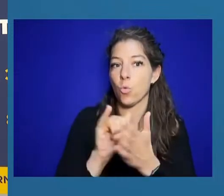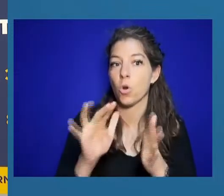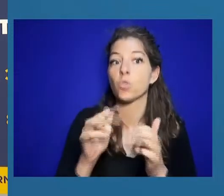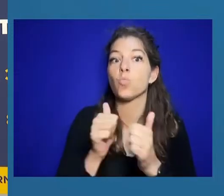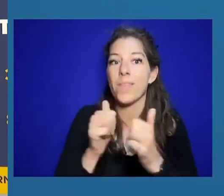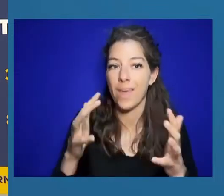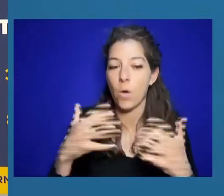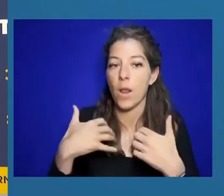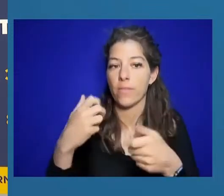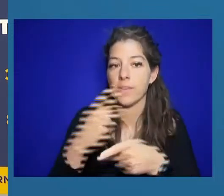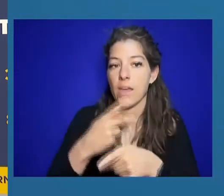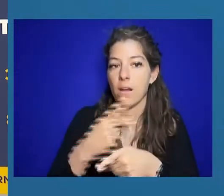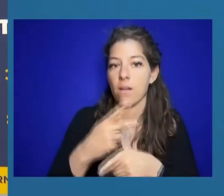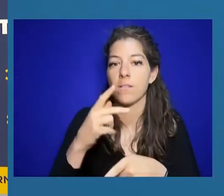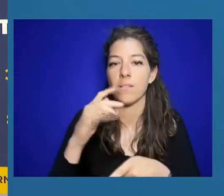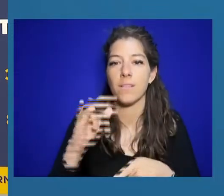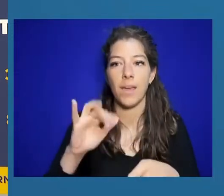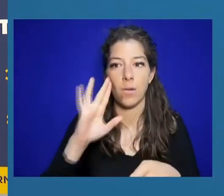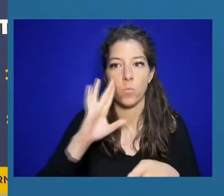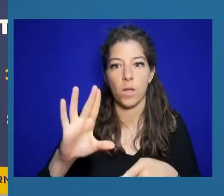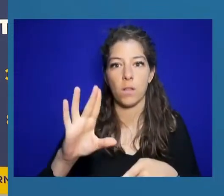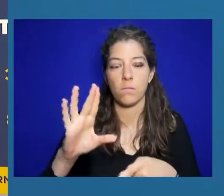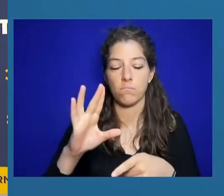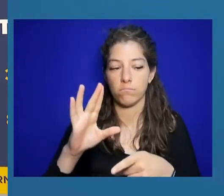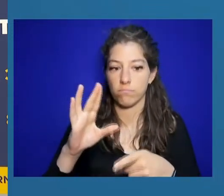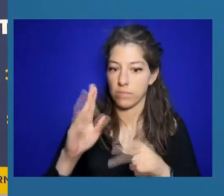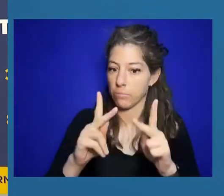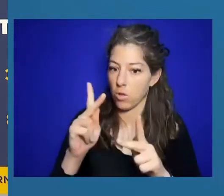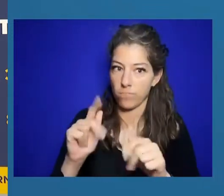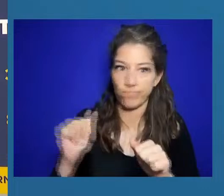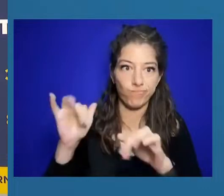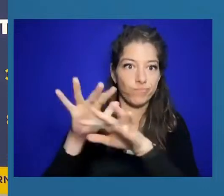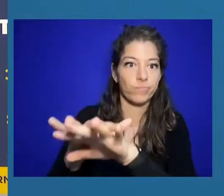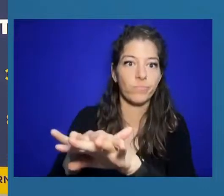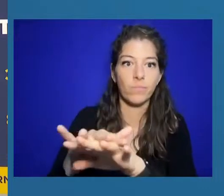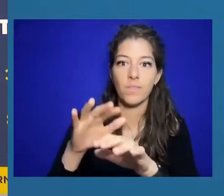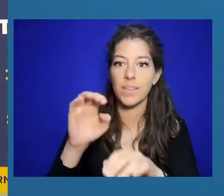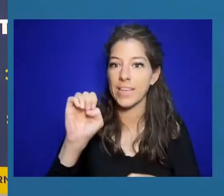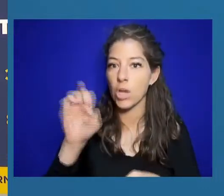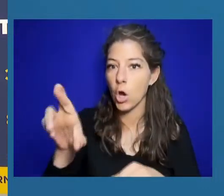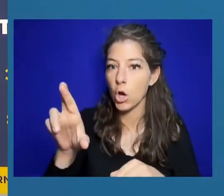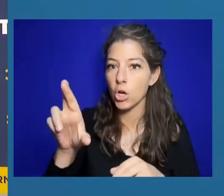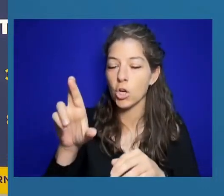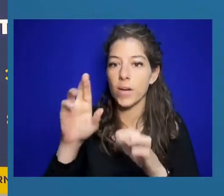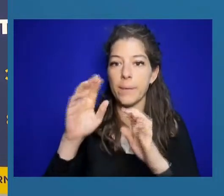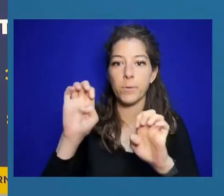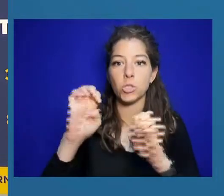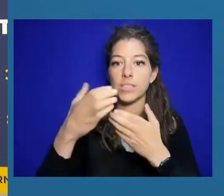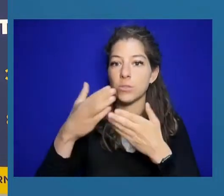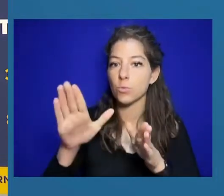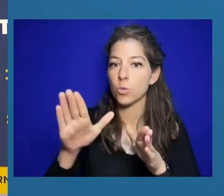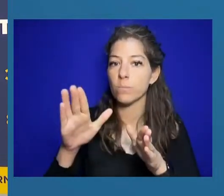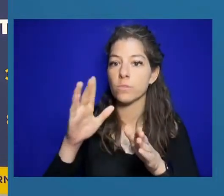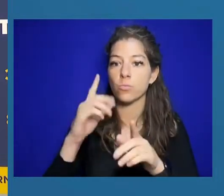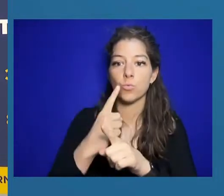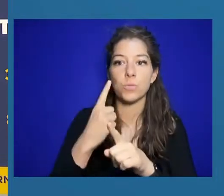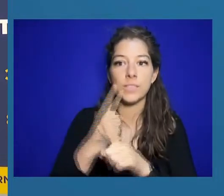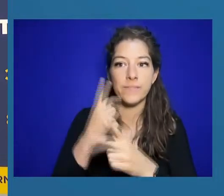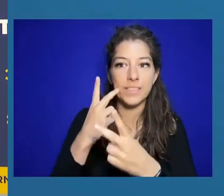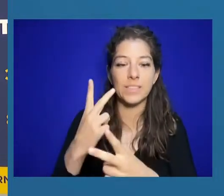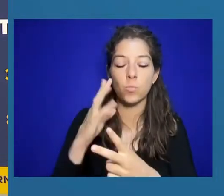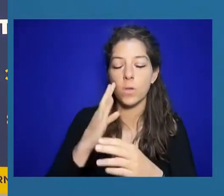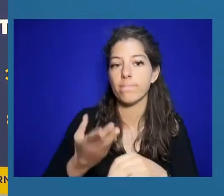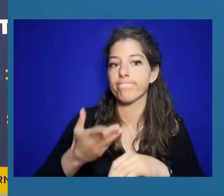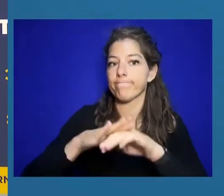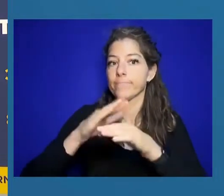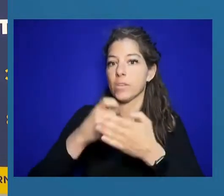will drive people to the emergency rooms for what otherwise would be routine visits, and that's going to escalate the cost for our health